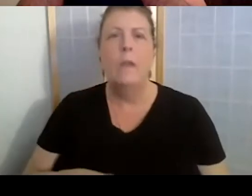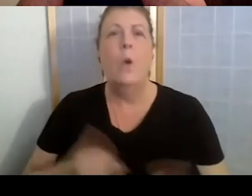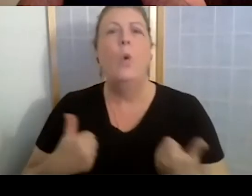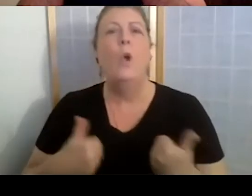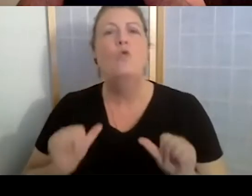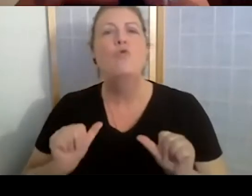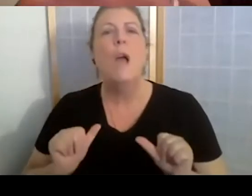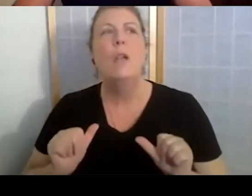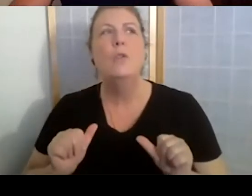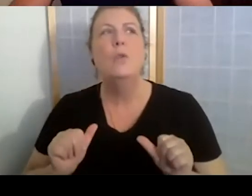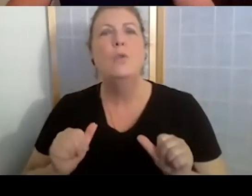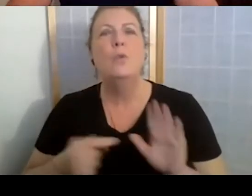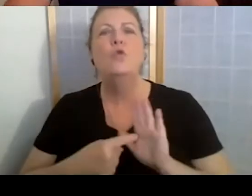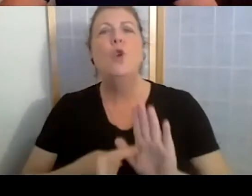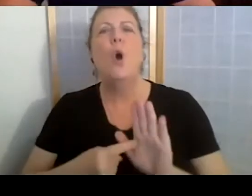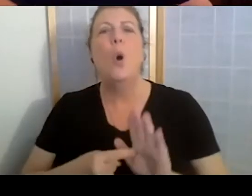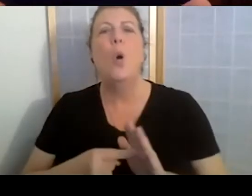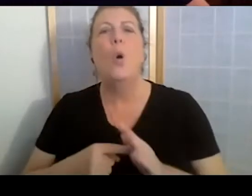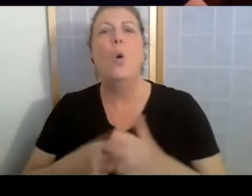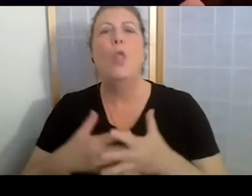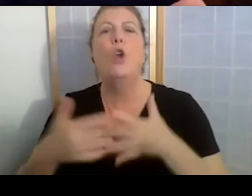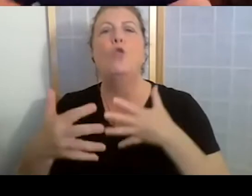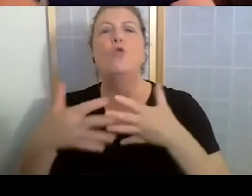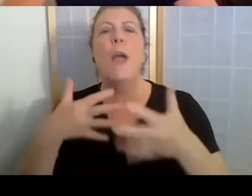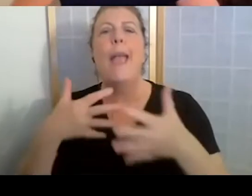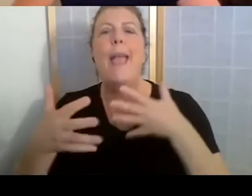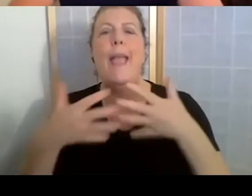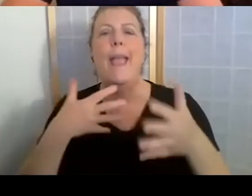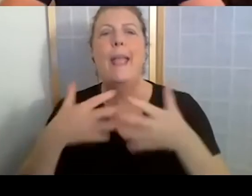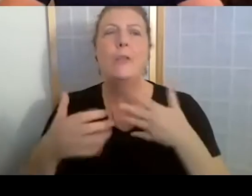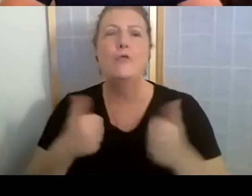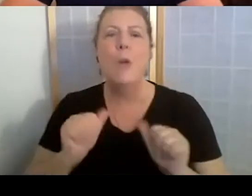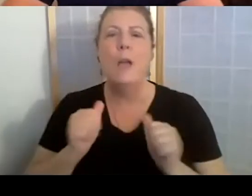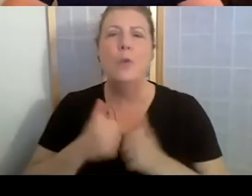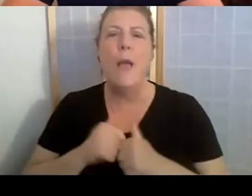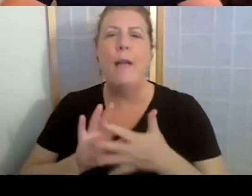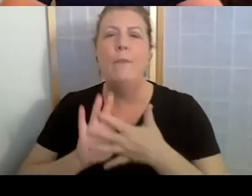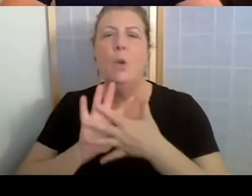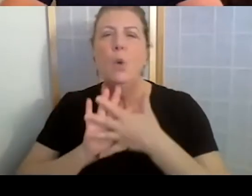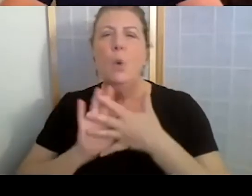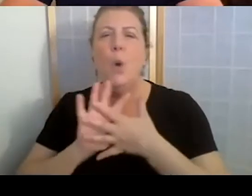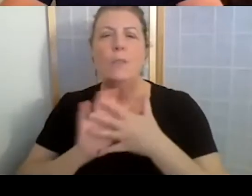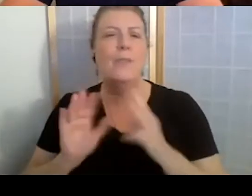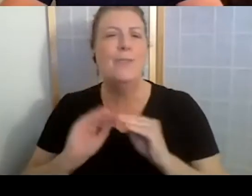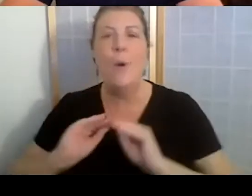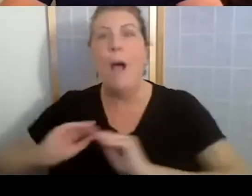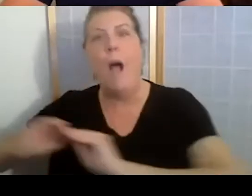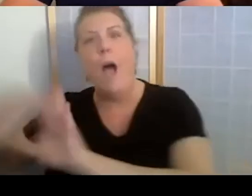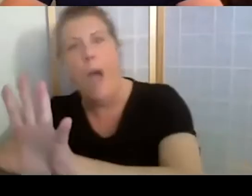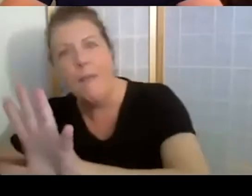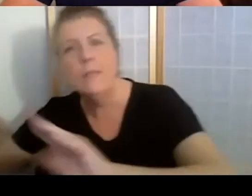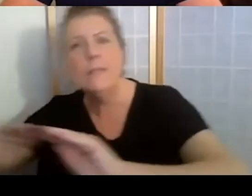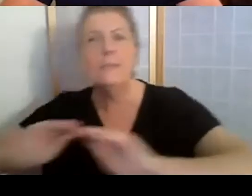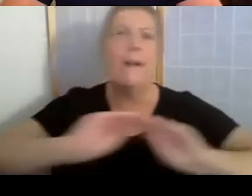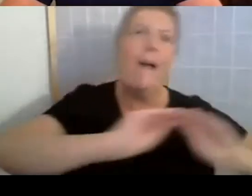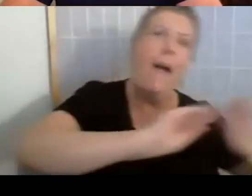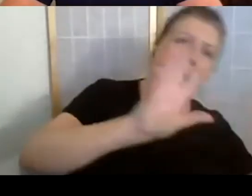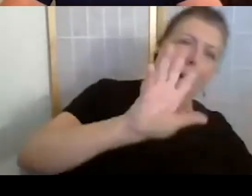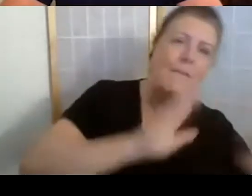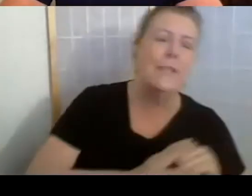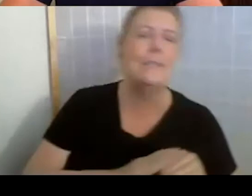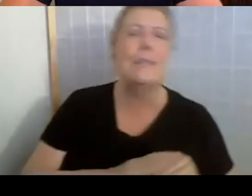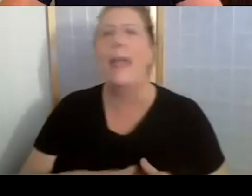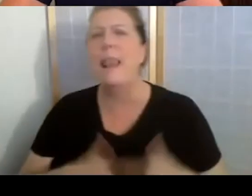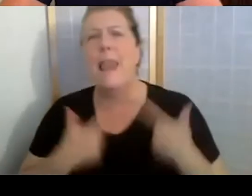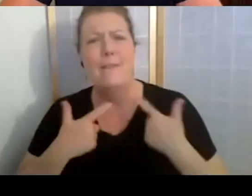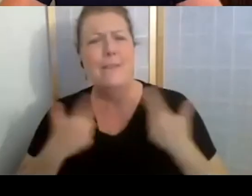the nuance, that there aren't clear-cut answers. Were there lively conversations? That it is very messy. Yeah. Oh my goodness.